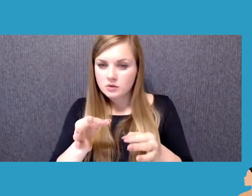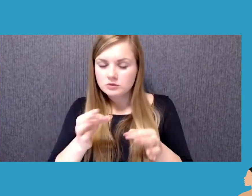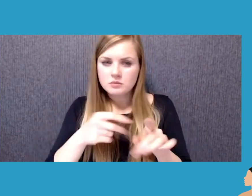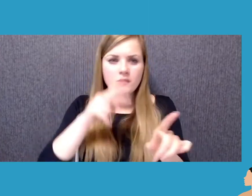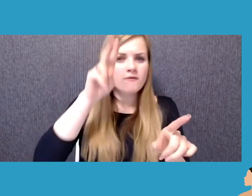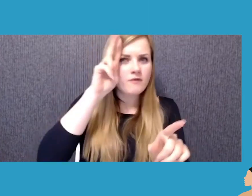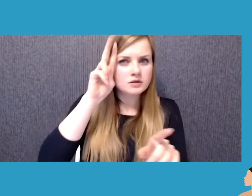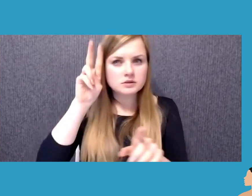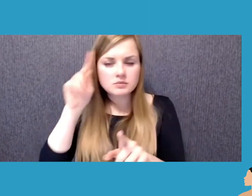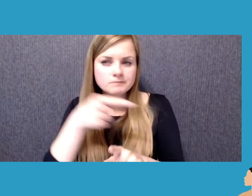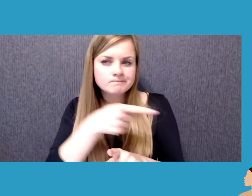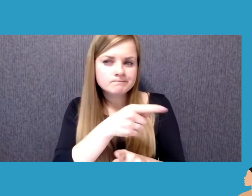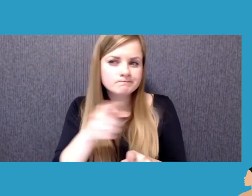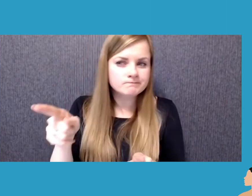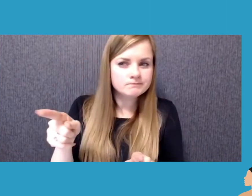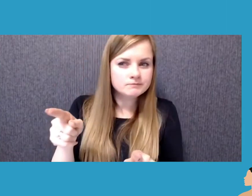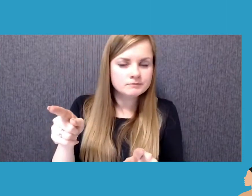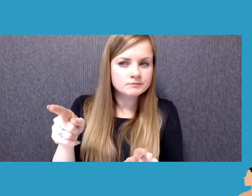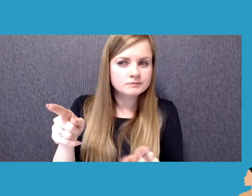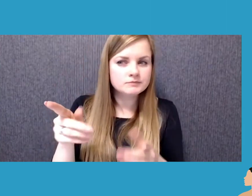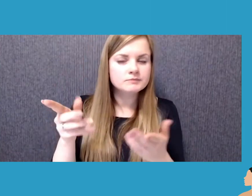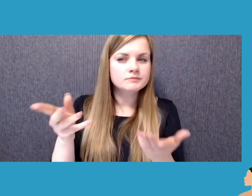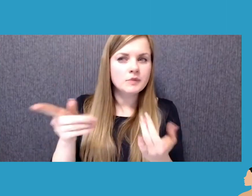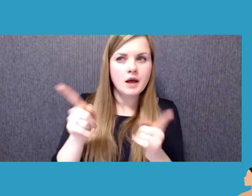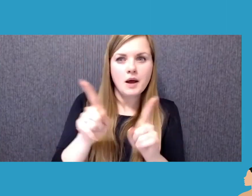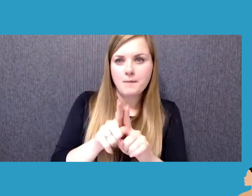to effective investigation of hate crimes.